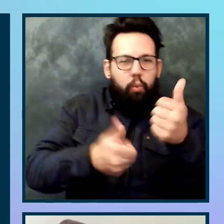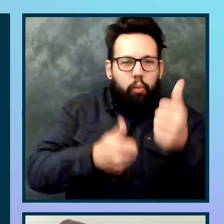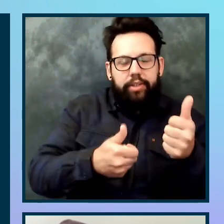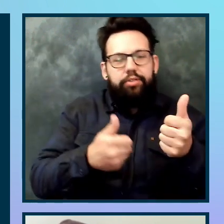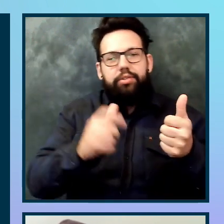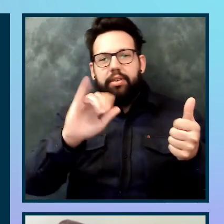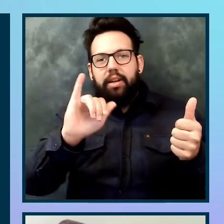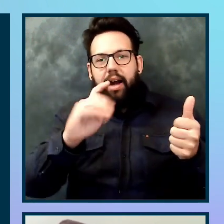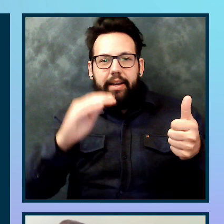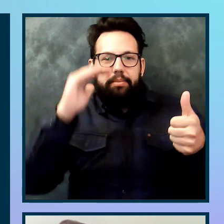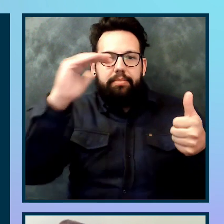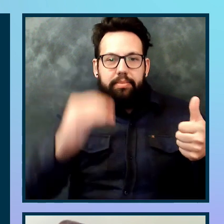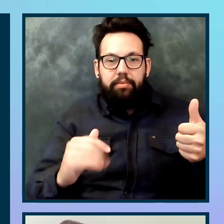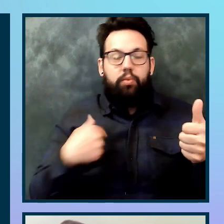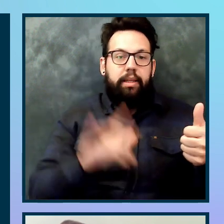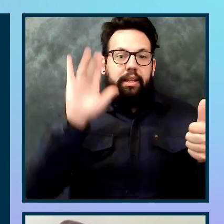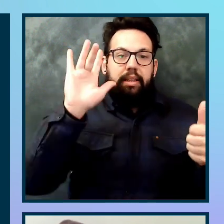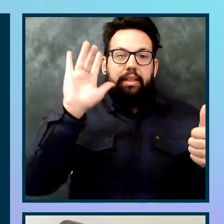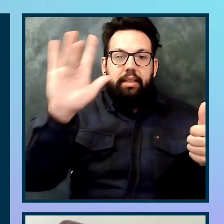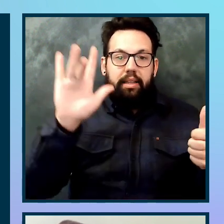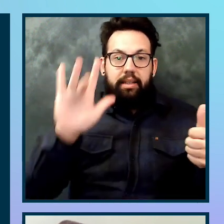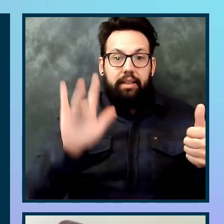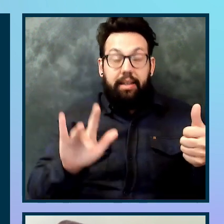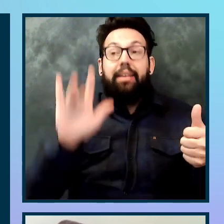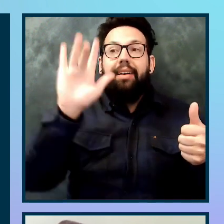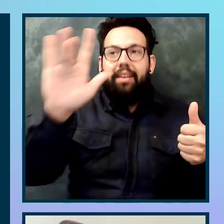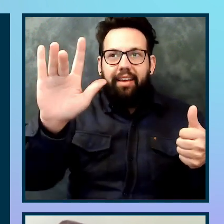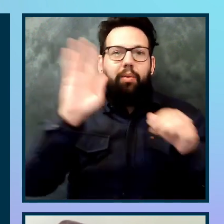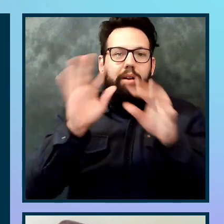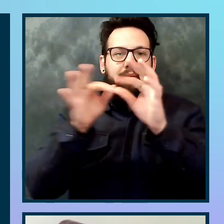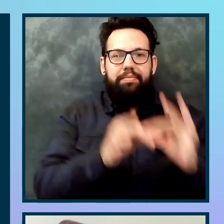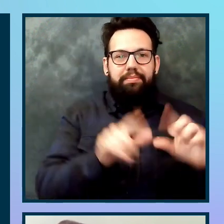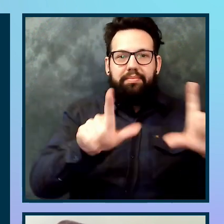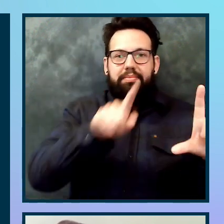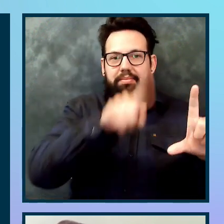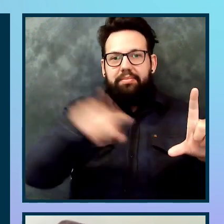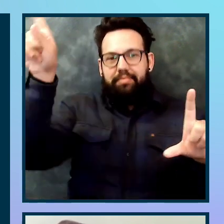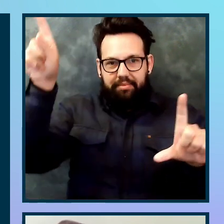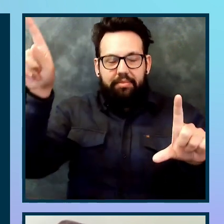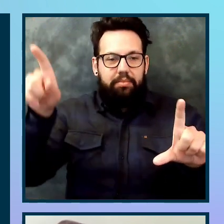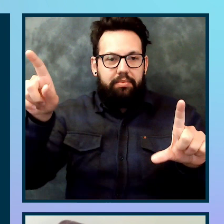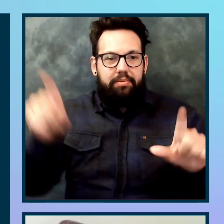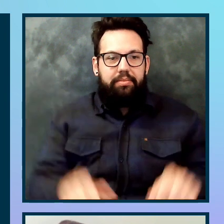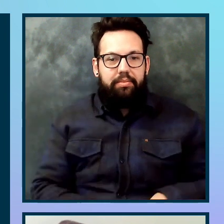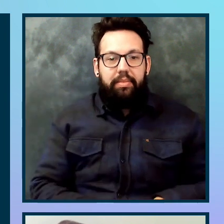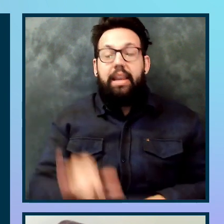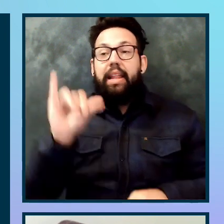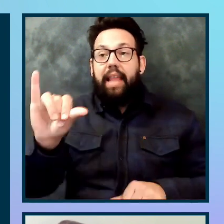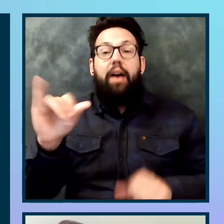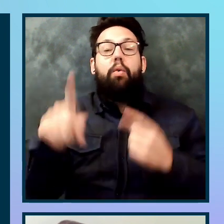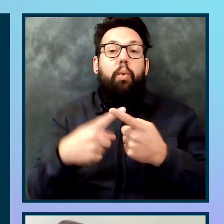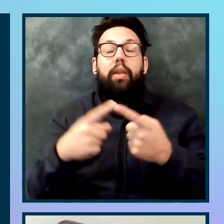can select them. And then those would then make the changes in real time as we go through the filters, and we add more